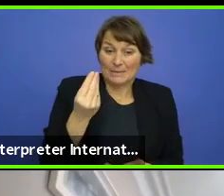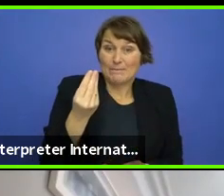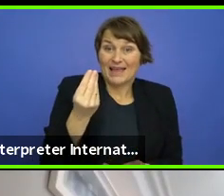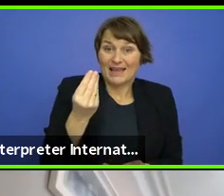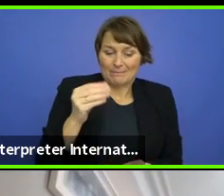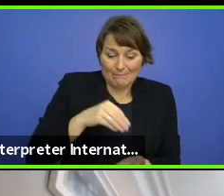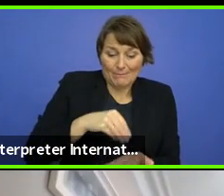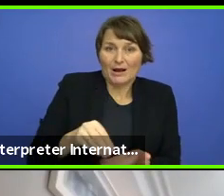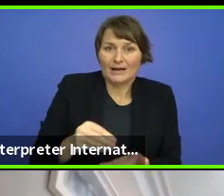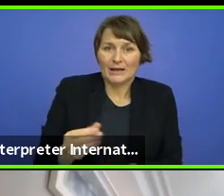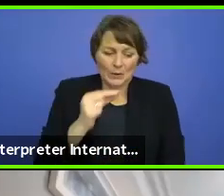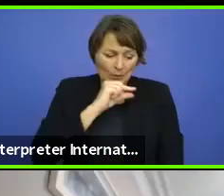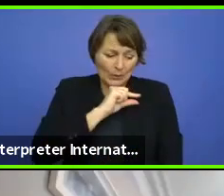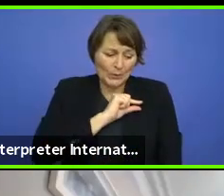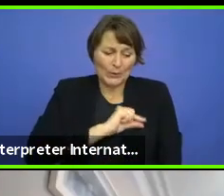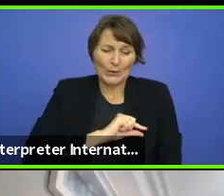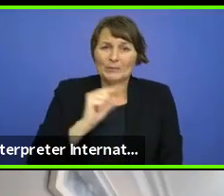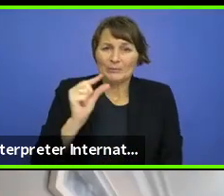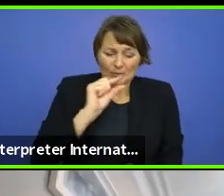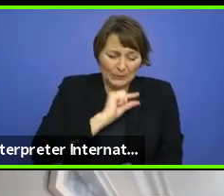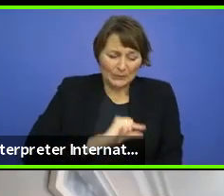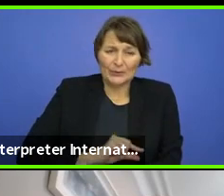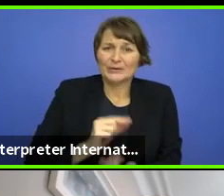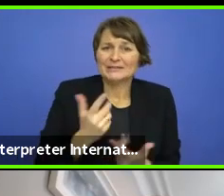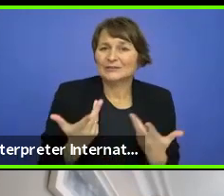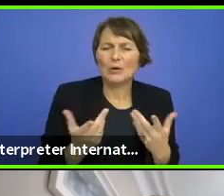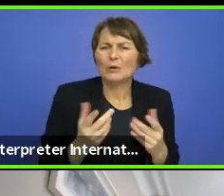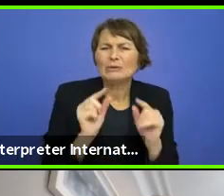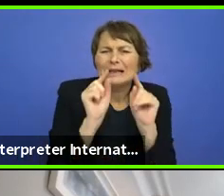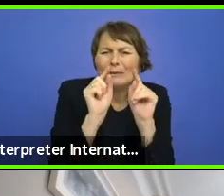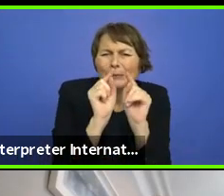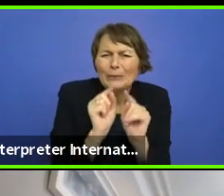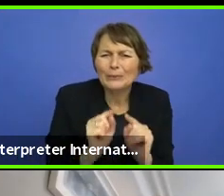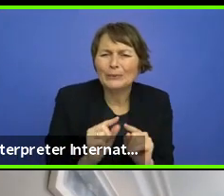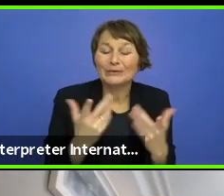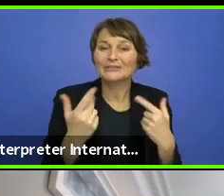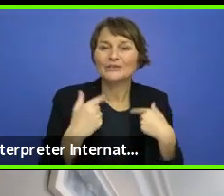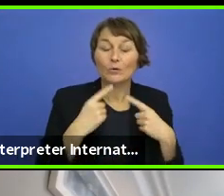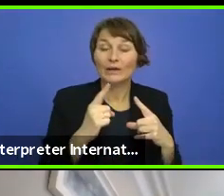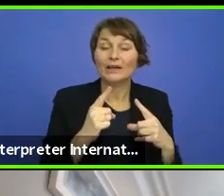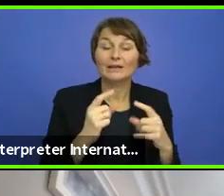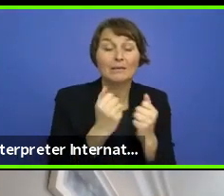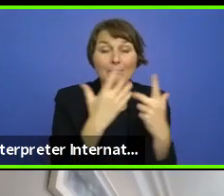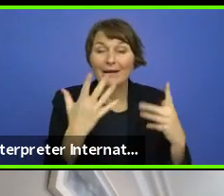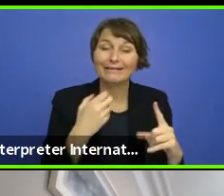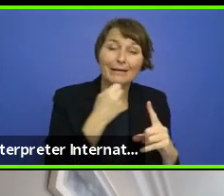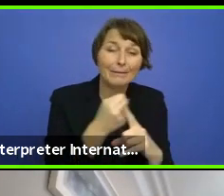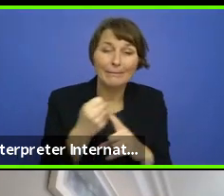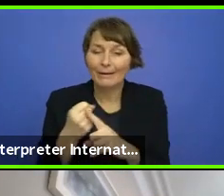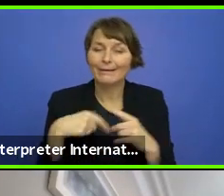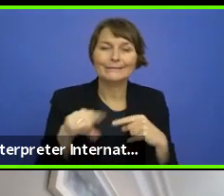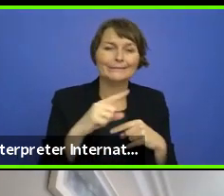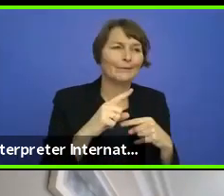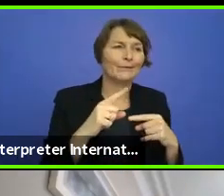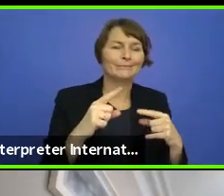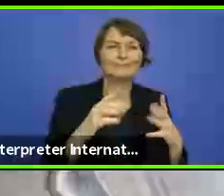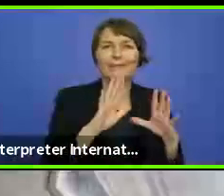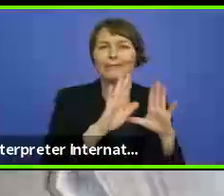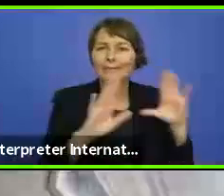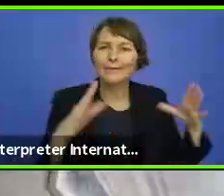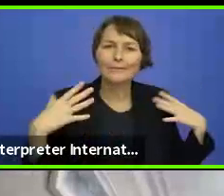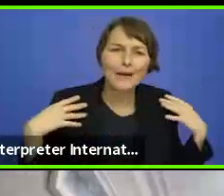very precarious safety nets, the precarity of the careers, and the impact this has on the art, on the diversity in